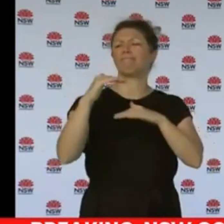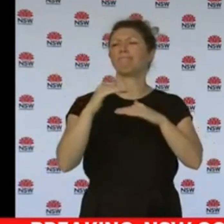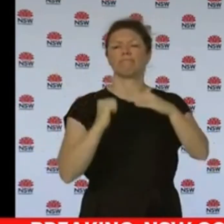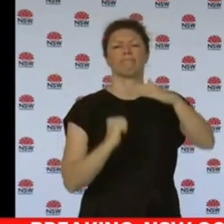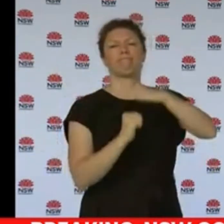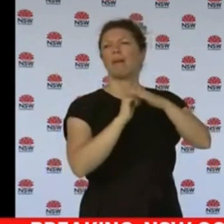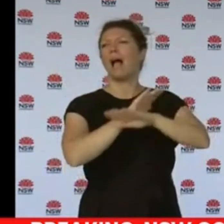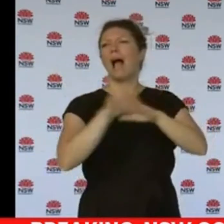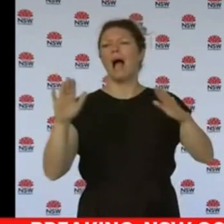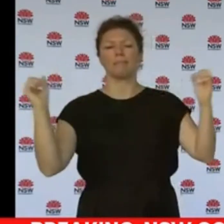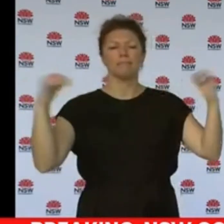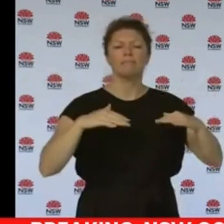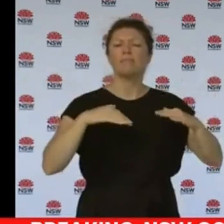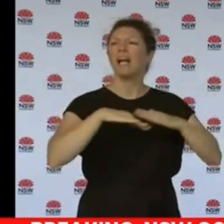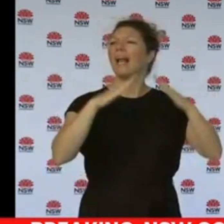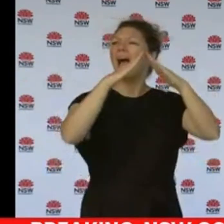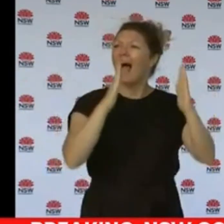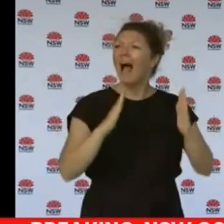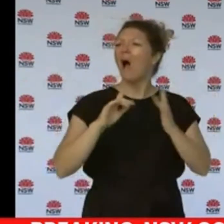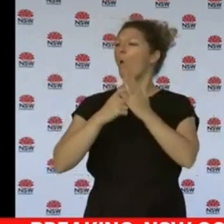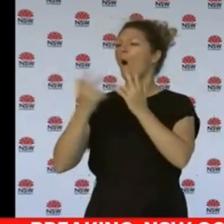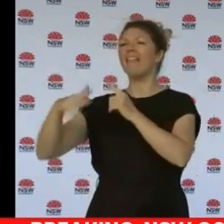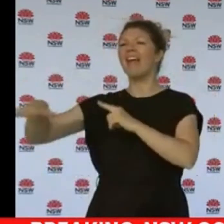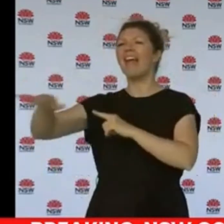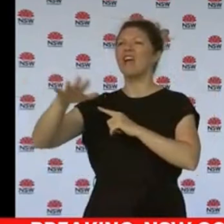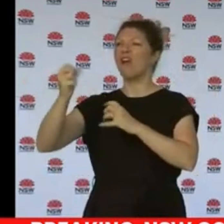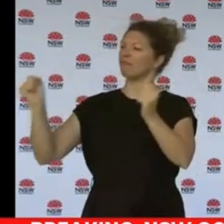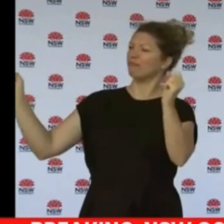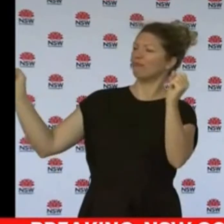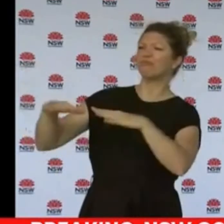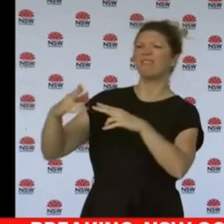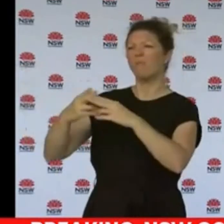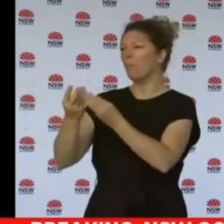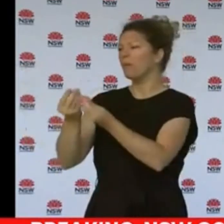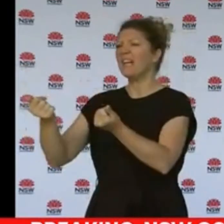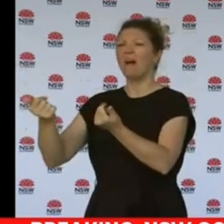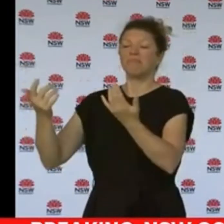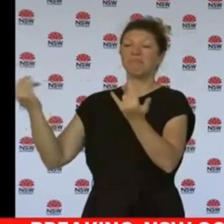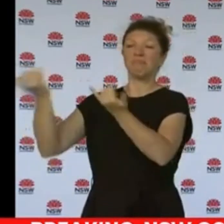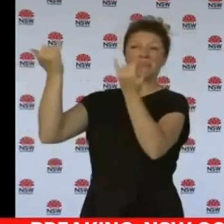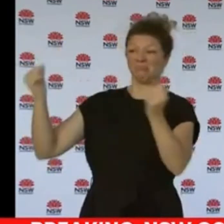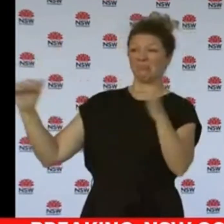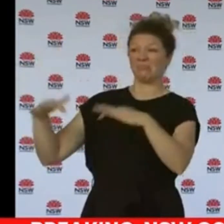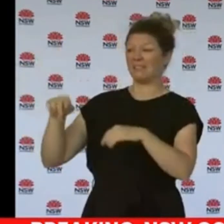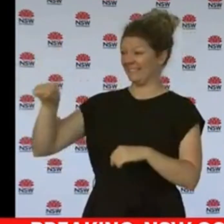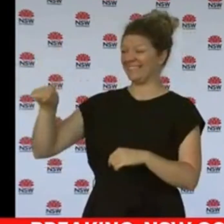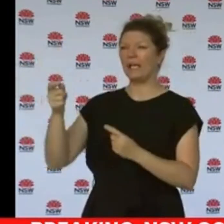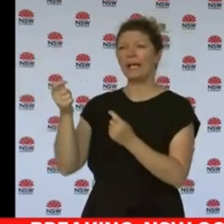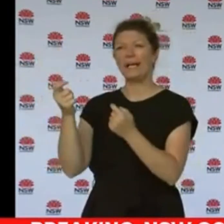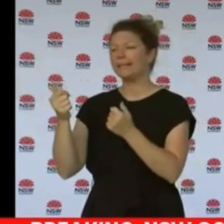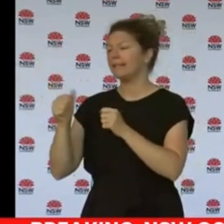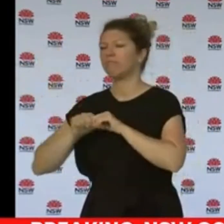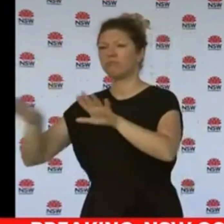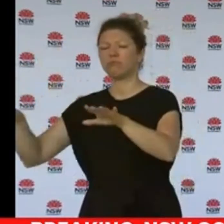restrictions around the numbers of visitors that are permitted to houses each day. These settings all prevent a major